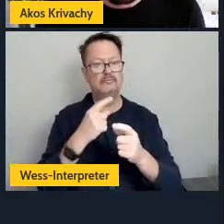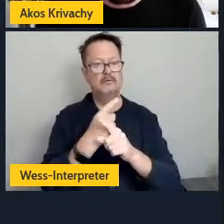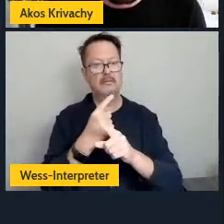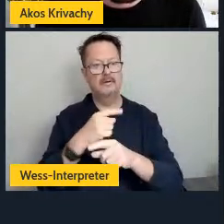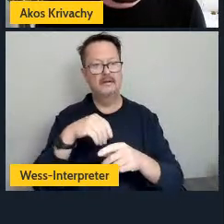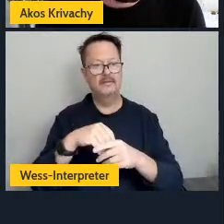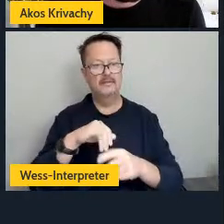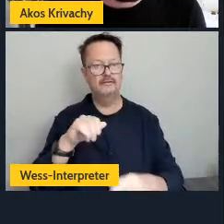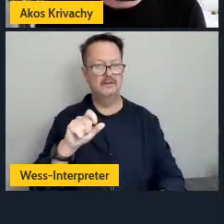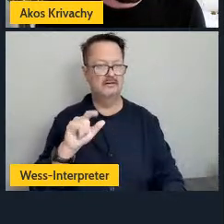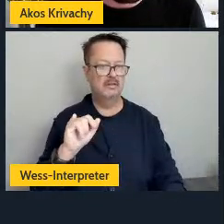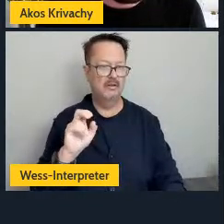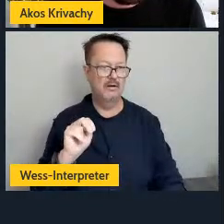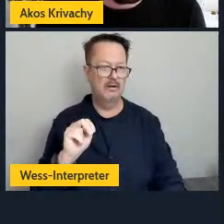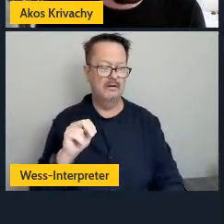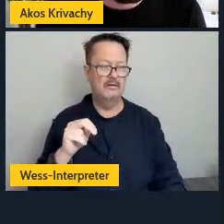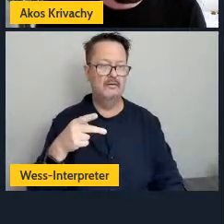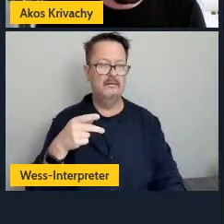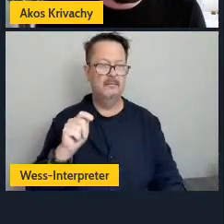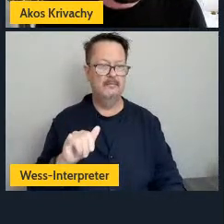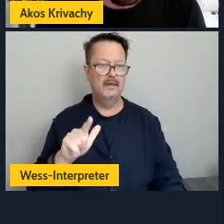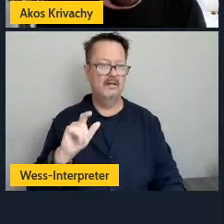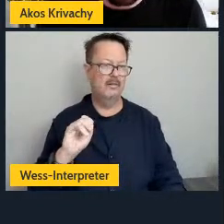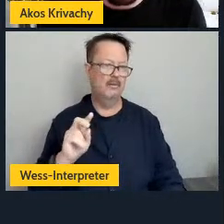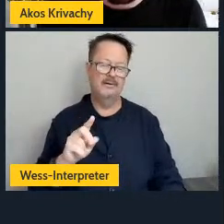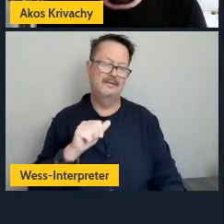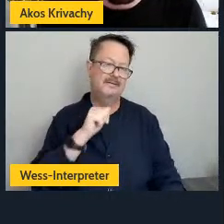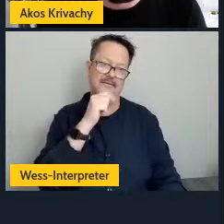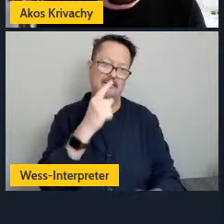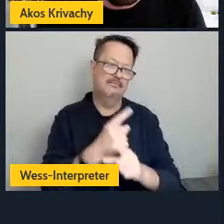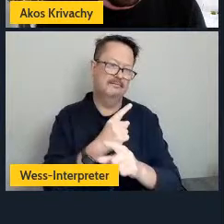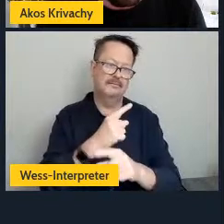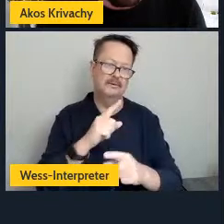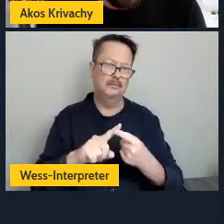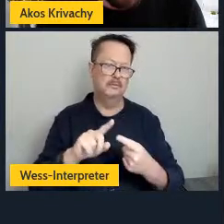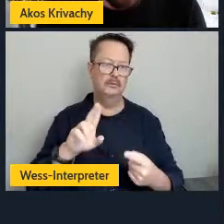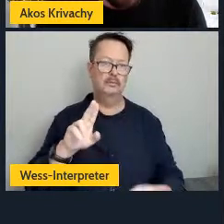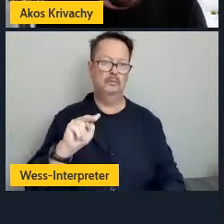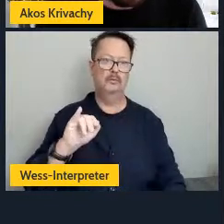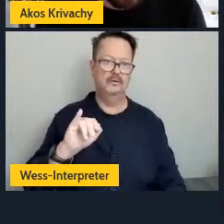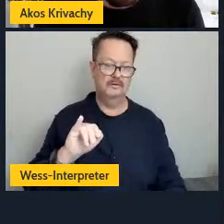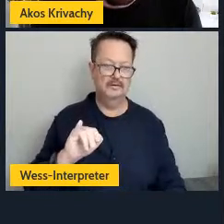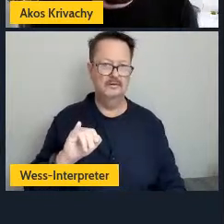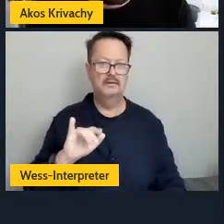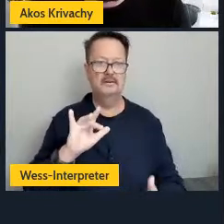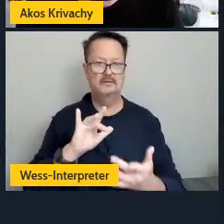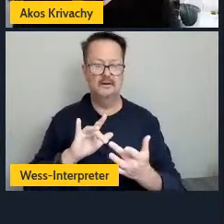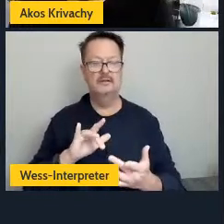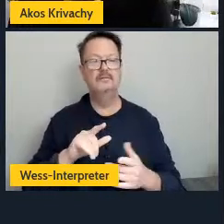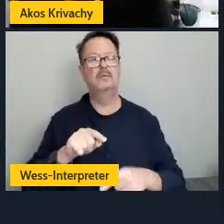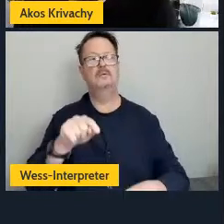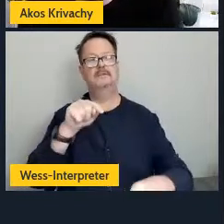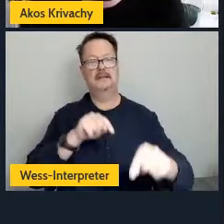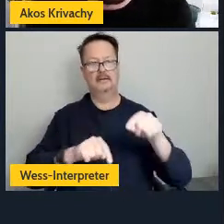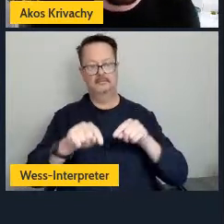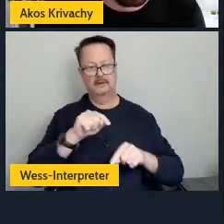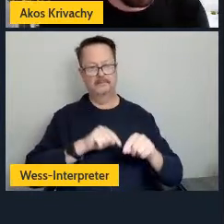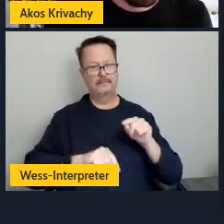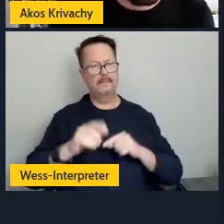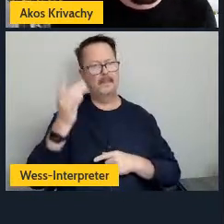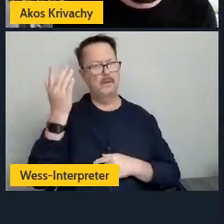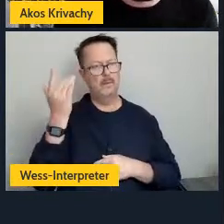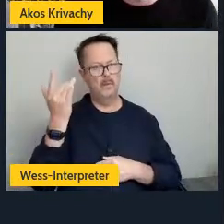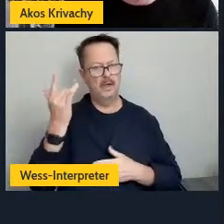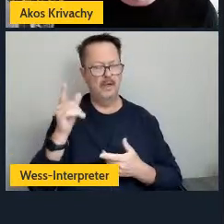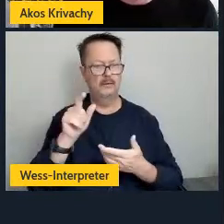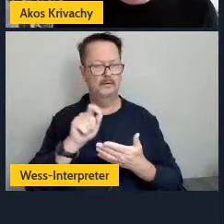payload. It's not really feasible to unit test this, right? So taking a step back, why do we write unit